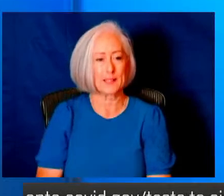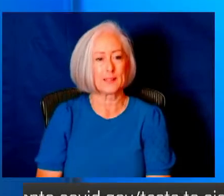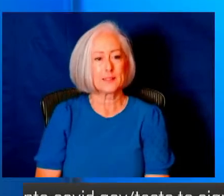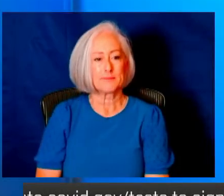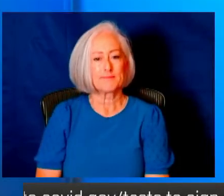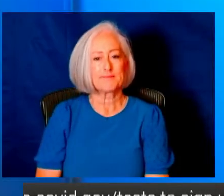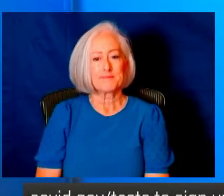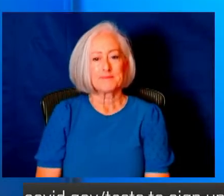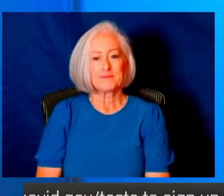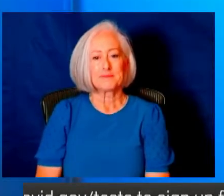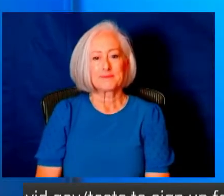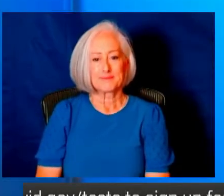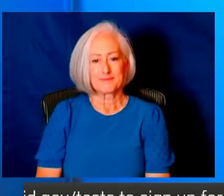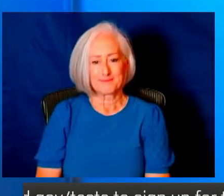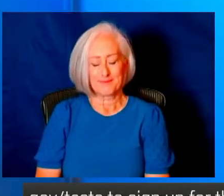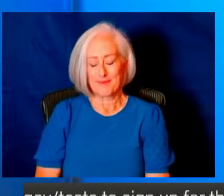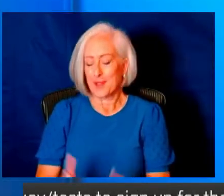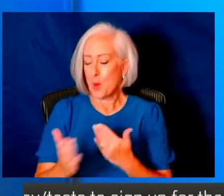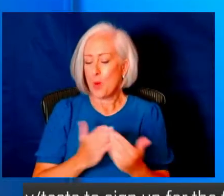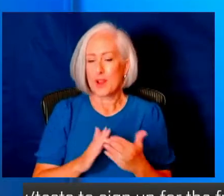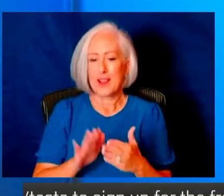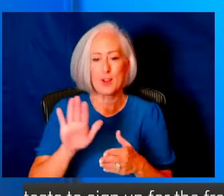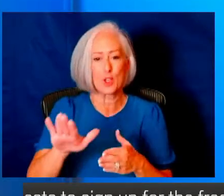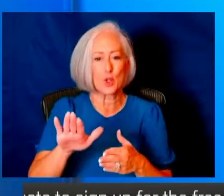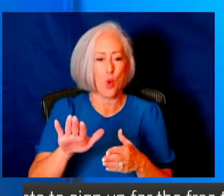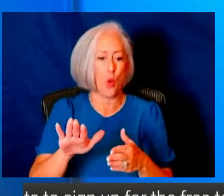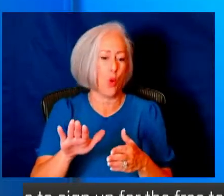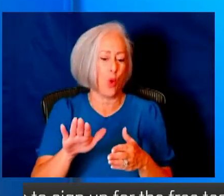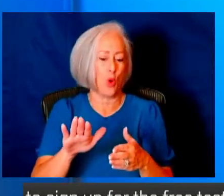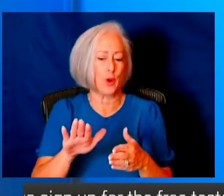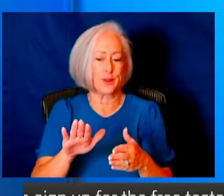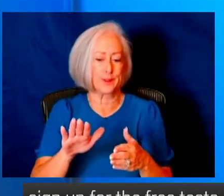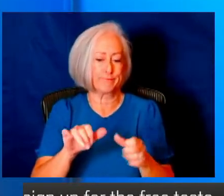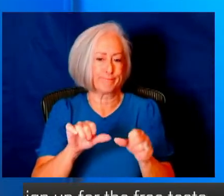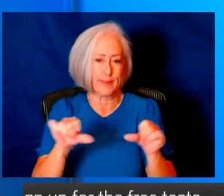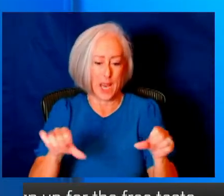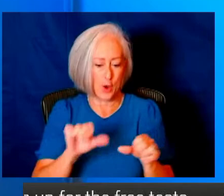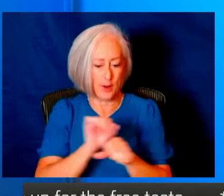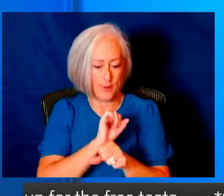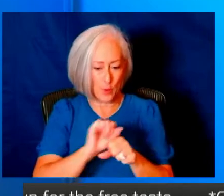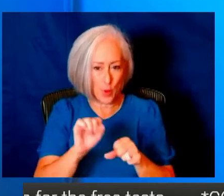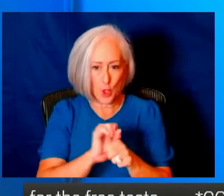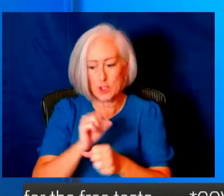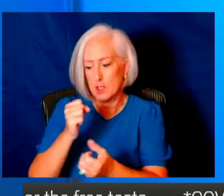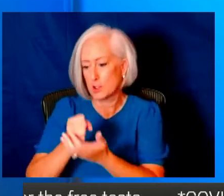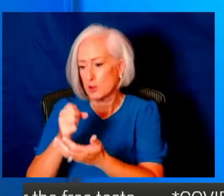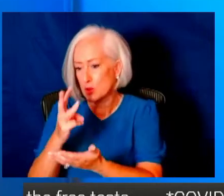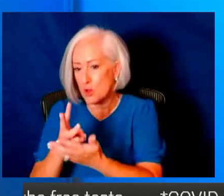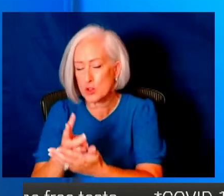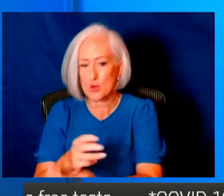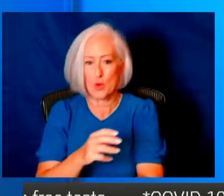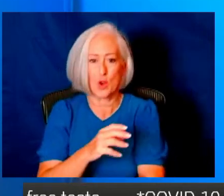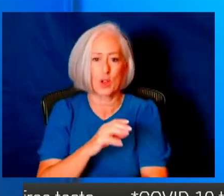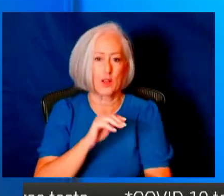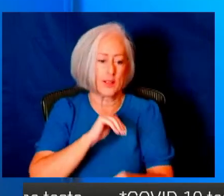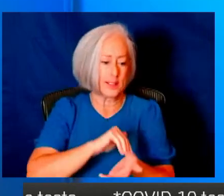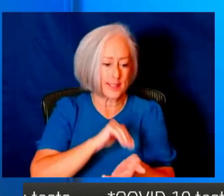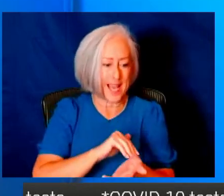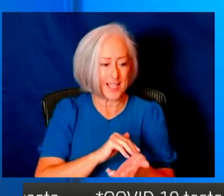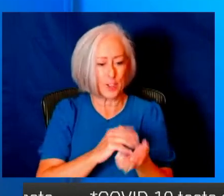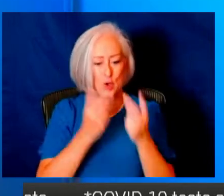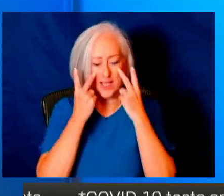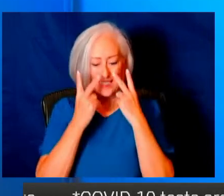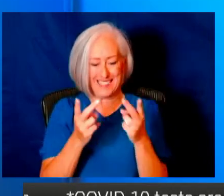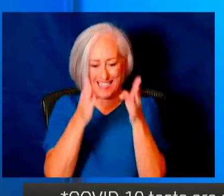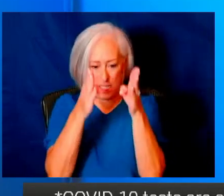say, whatever your area is, if you're a clinician, if you're a social worker, just see the person first. Just know